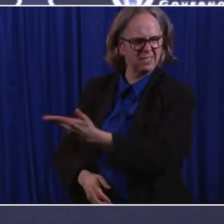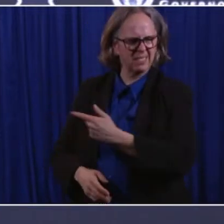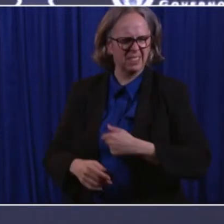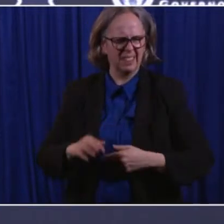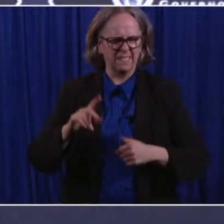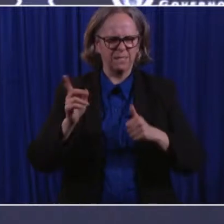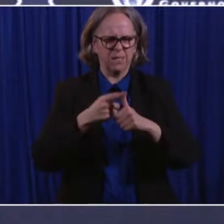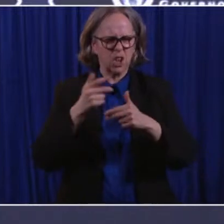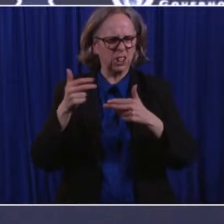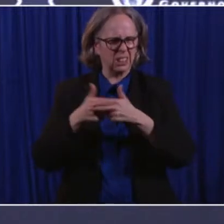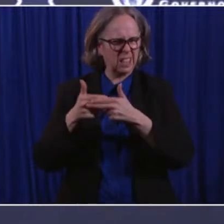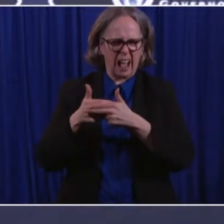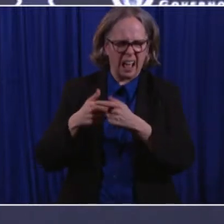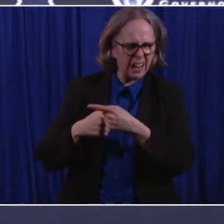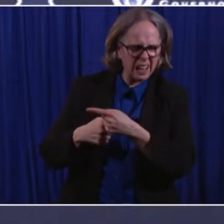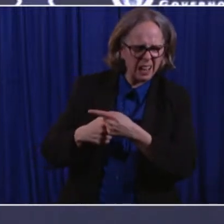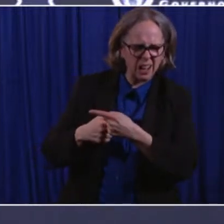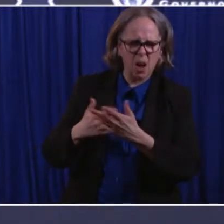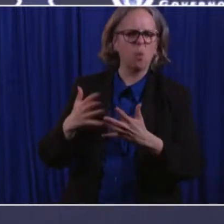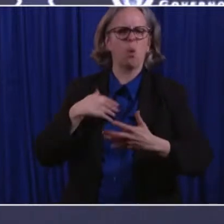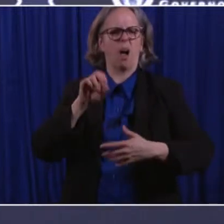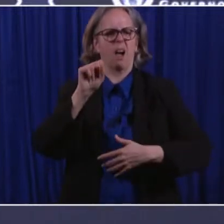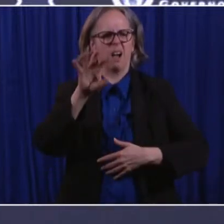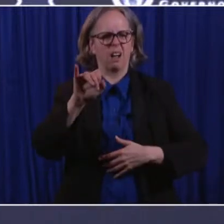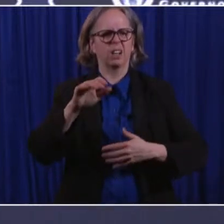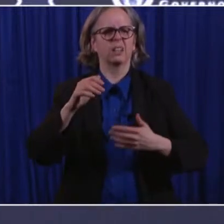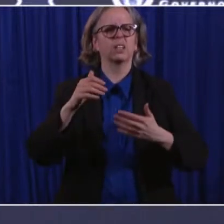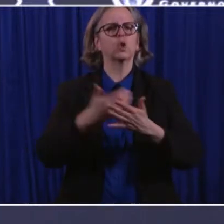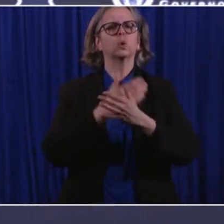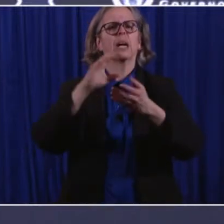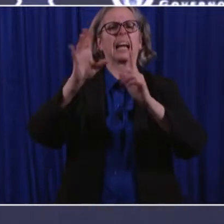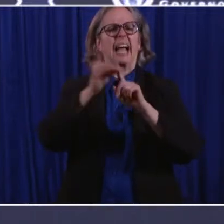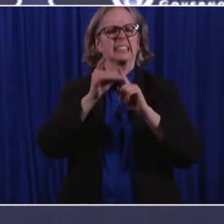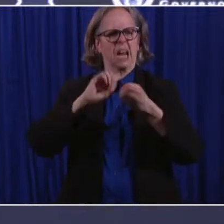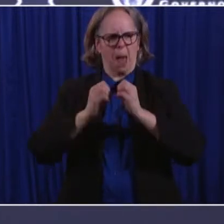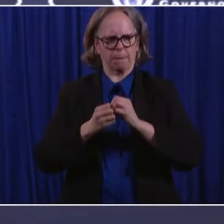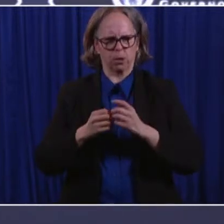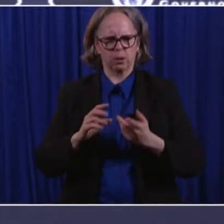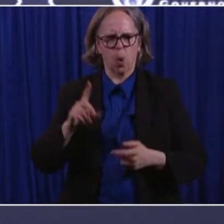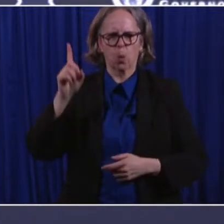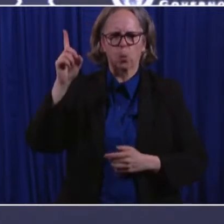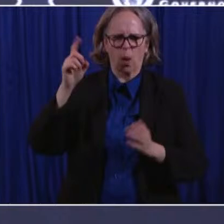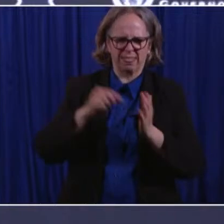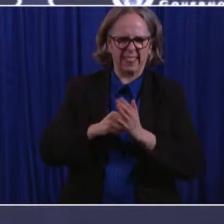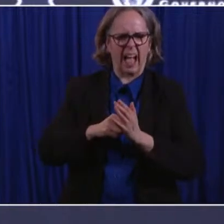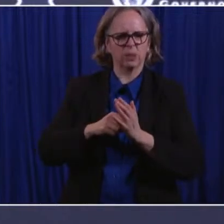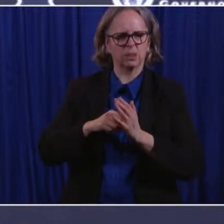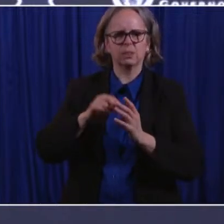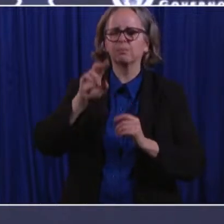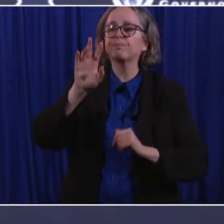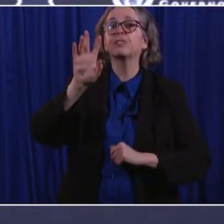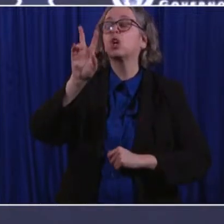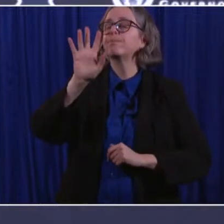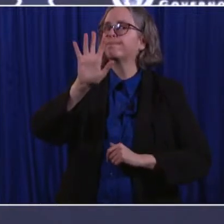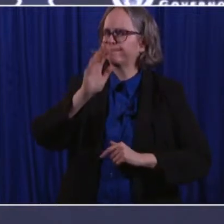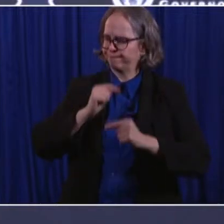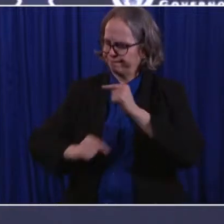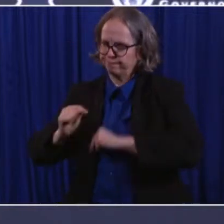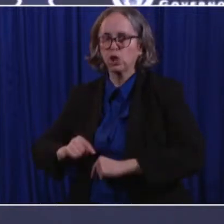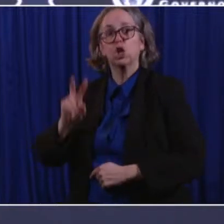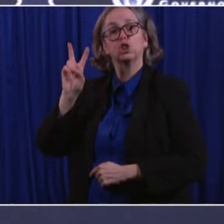New cases, 2104. That's 2,104. New hospitalizations,